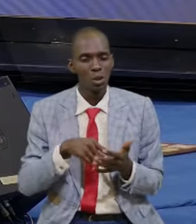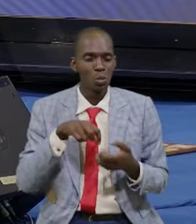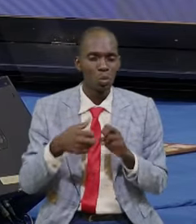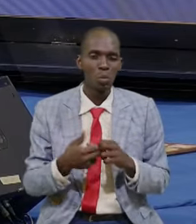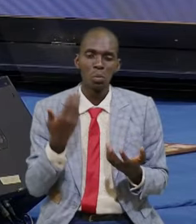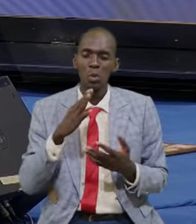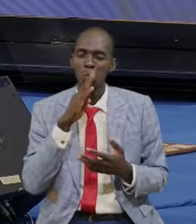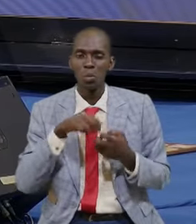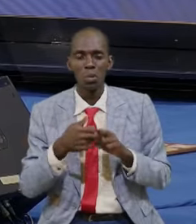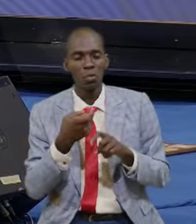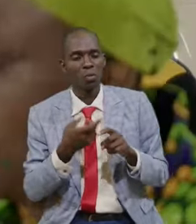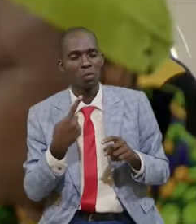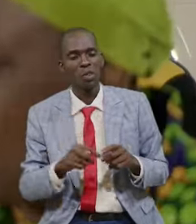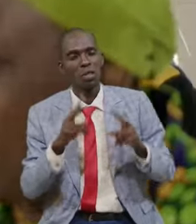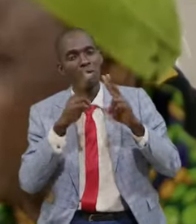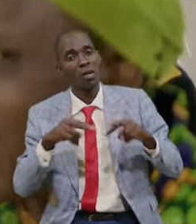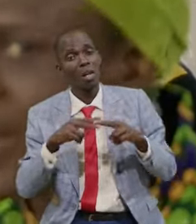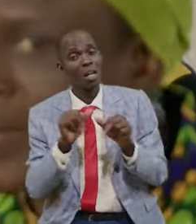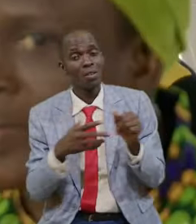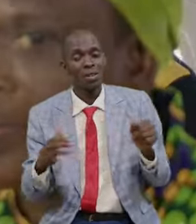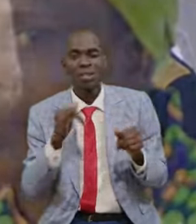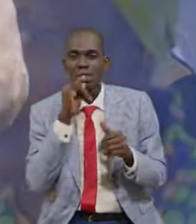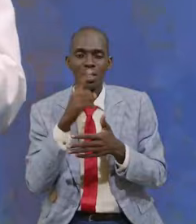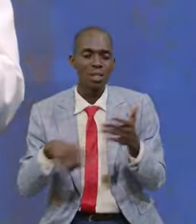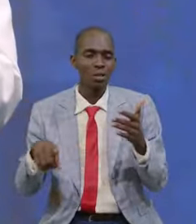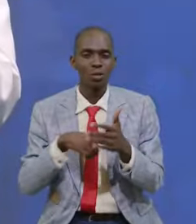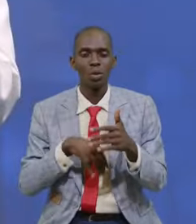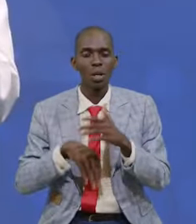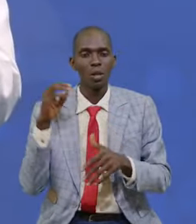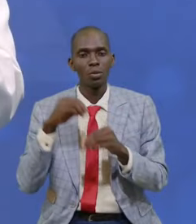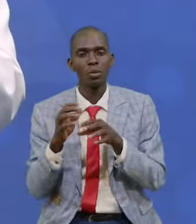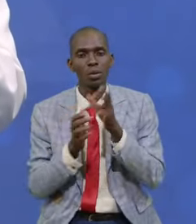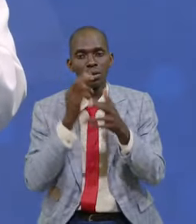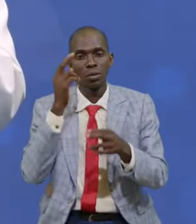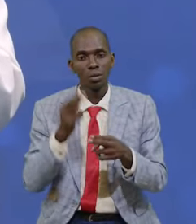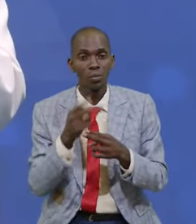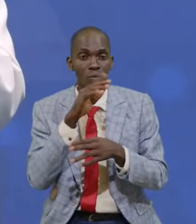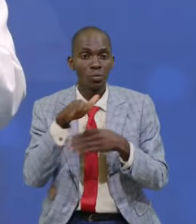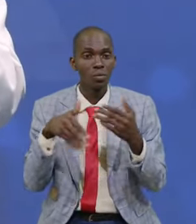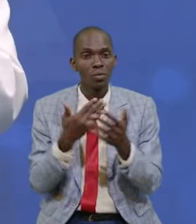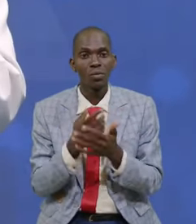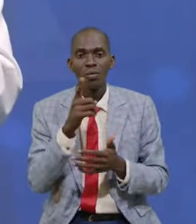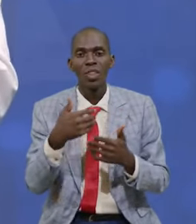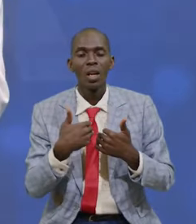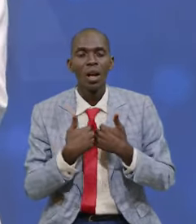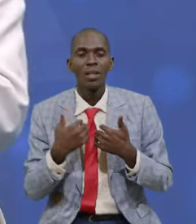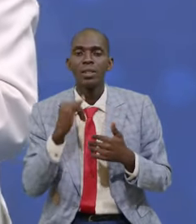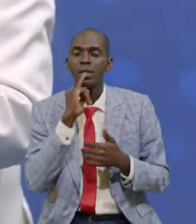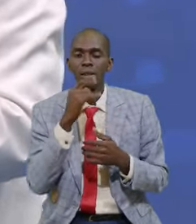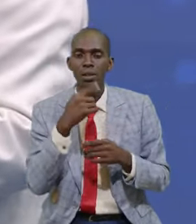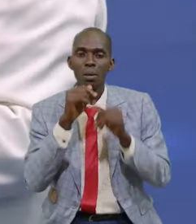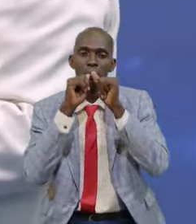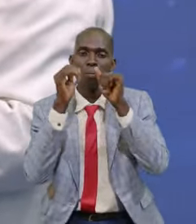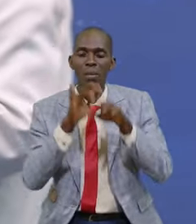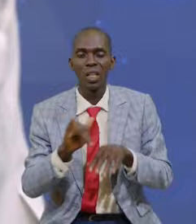Everything cancelled from your life in Jesus' name. And now all you have is the blessing of Abraham. And